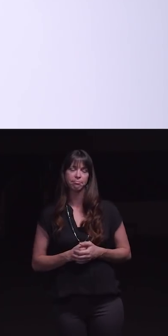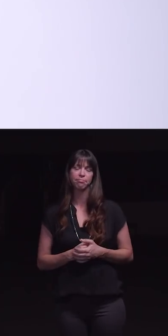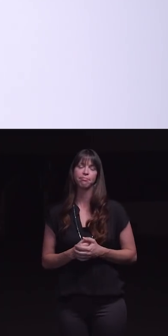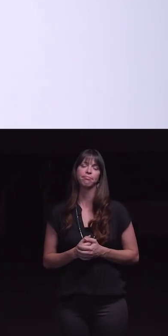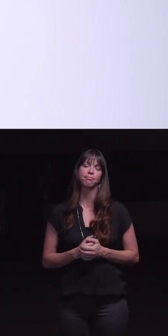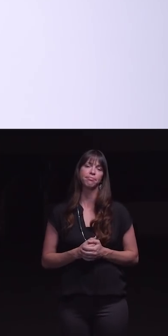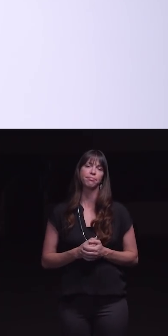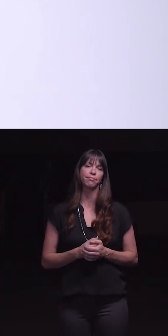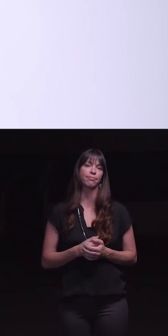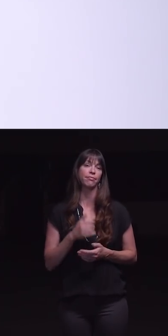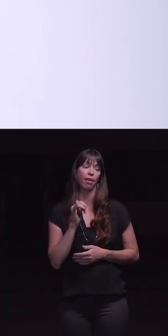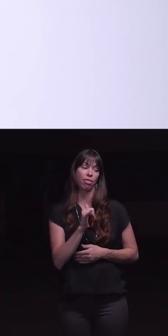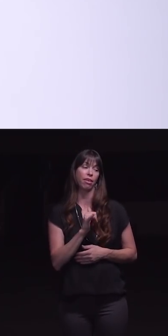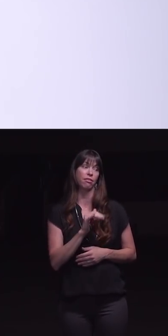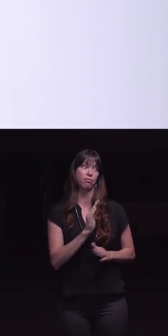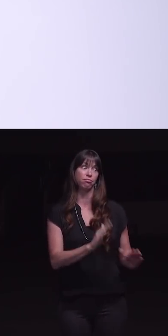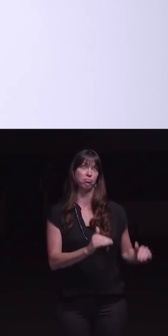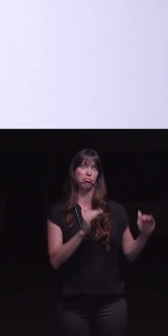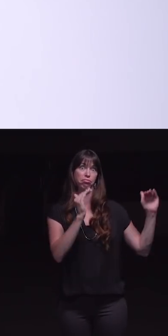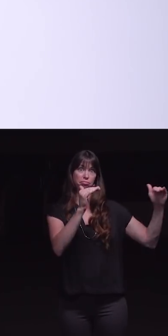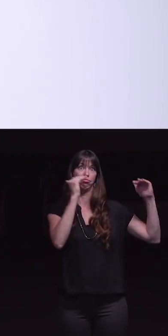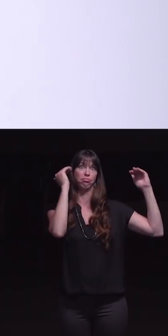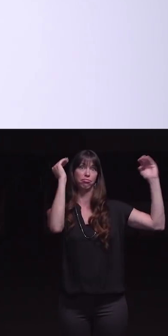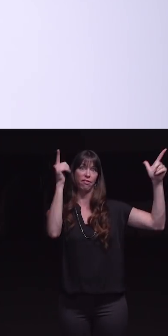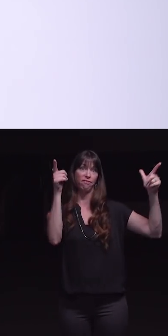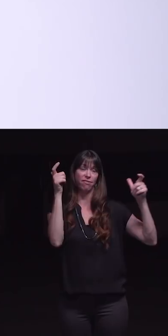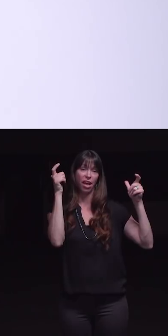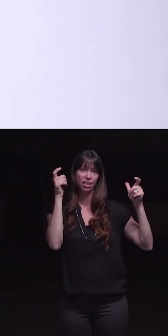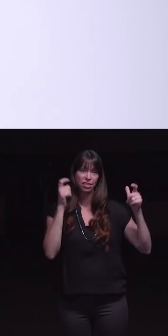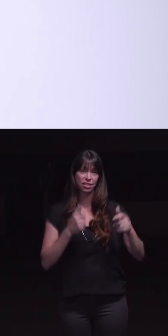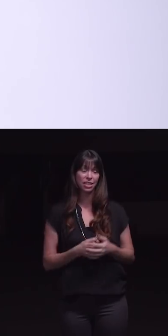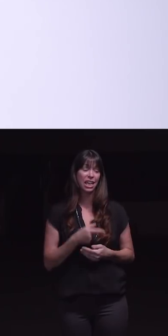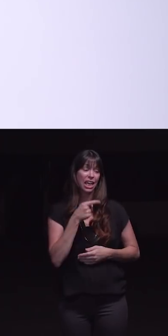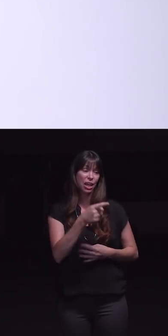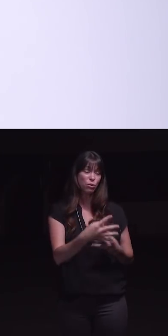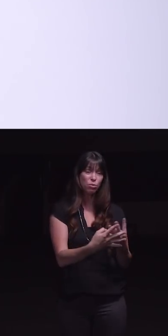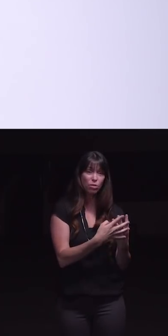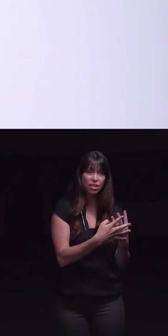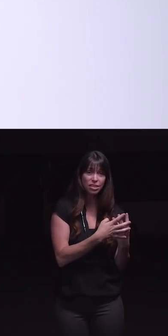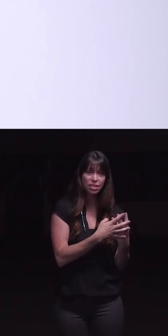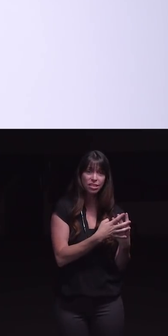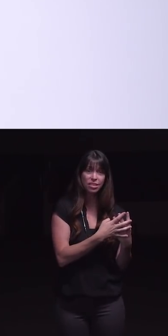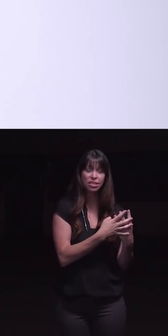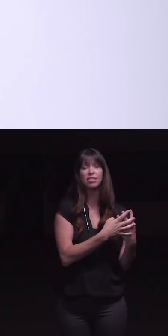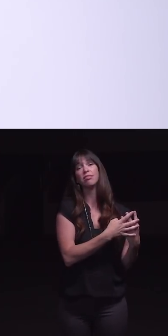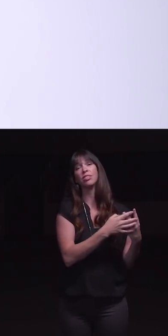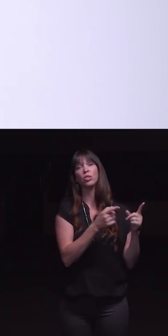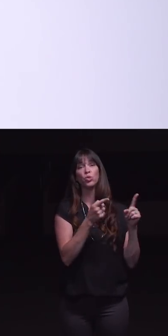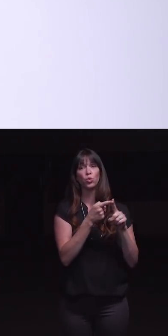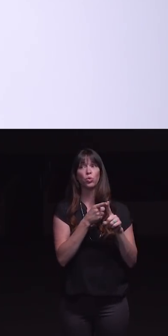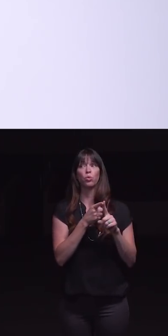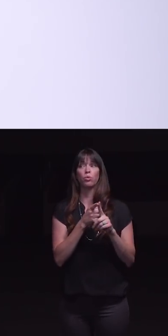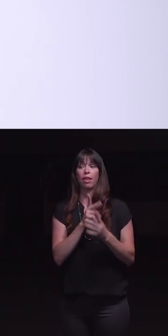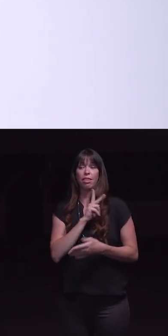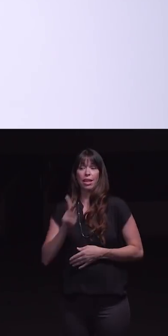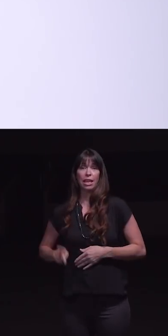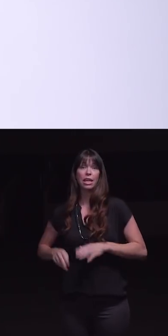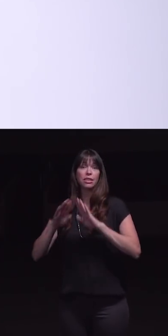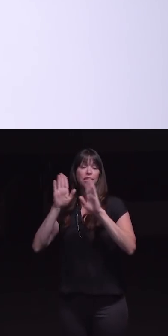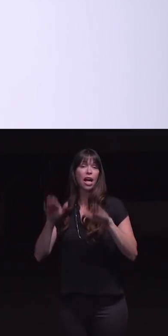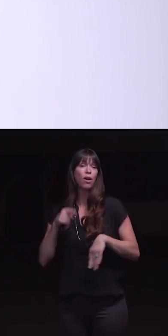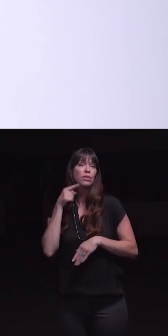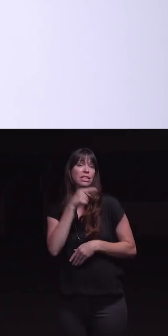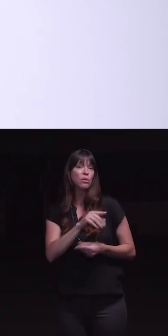everything. Now talk about a rags to riches story. He went from the pit of a prison to the prince's house. He